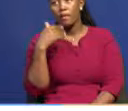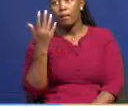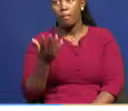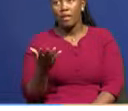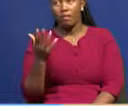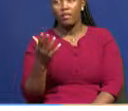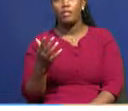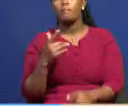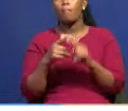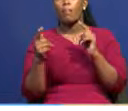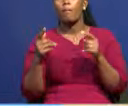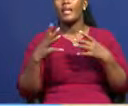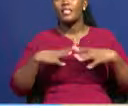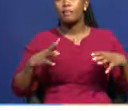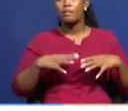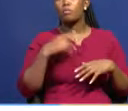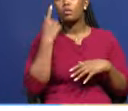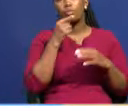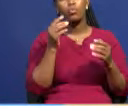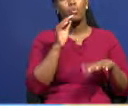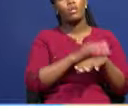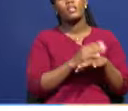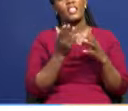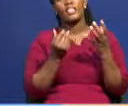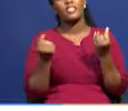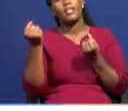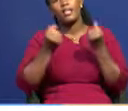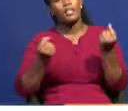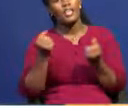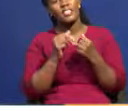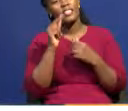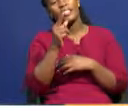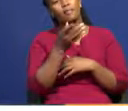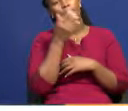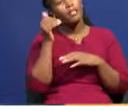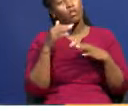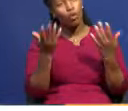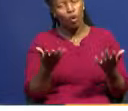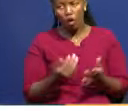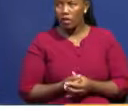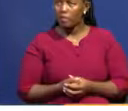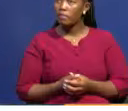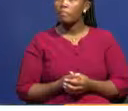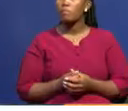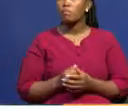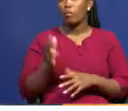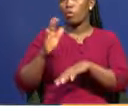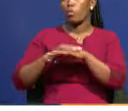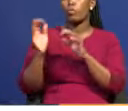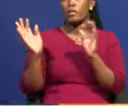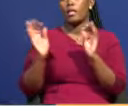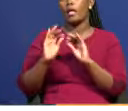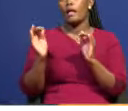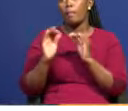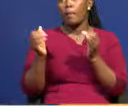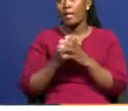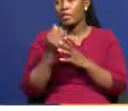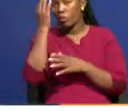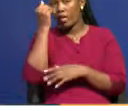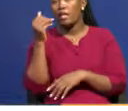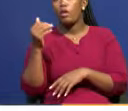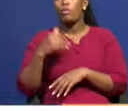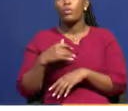it for the people who possess those cars. Yeah. Isn't that fair? It is not fair, because it have a spiral